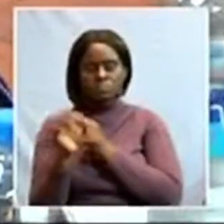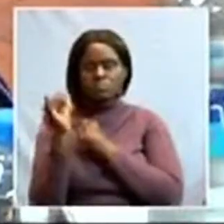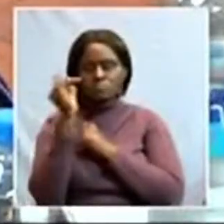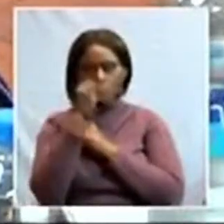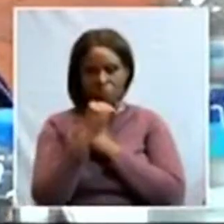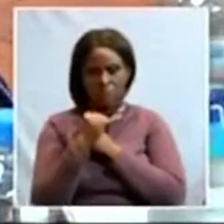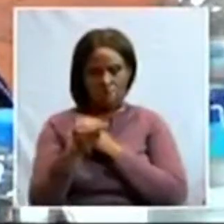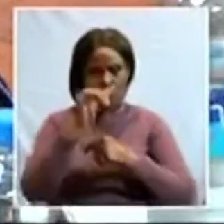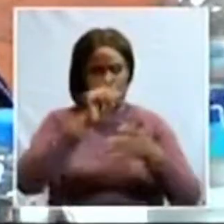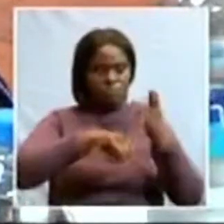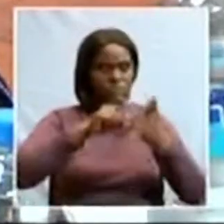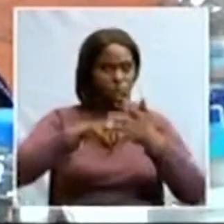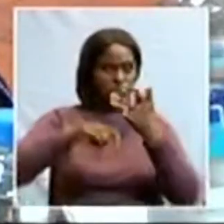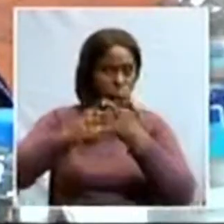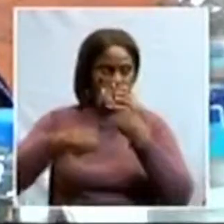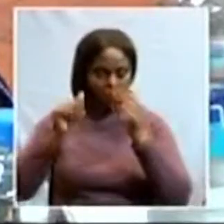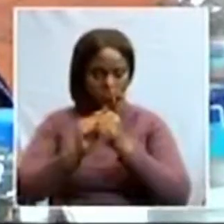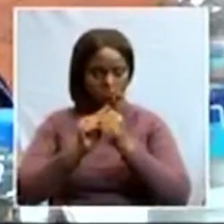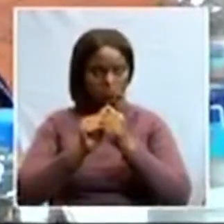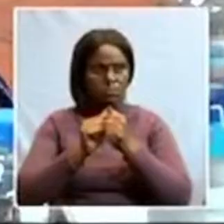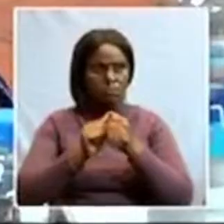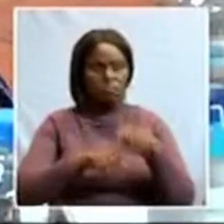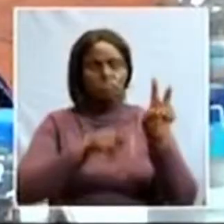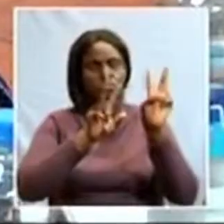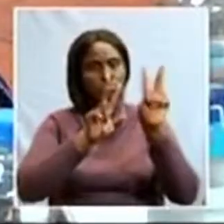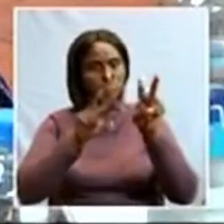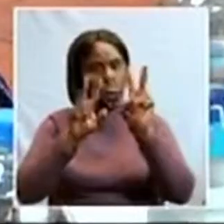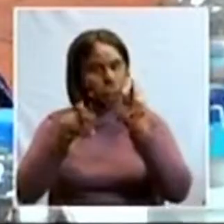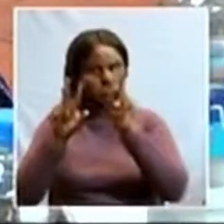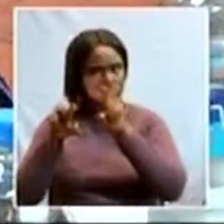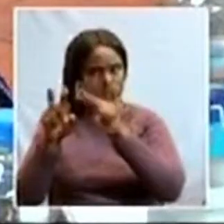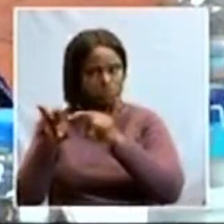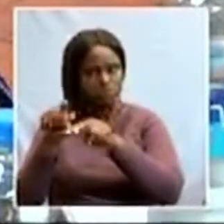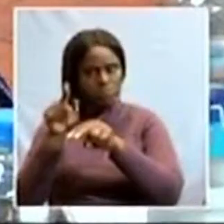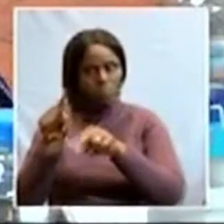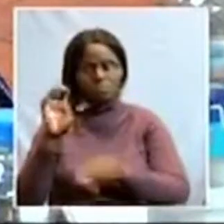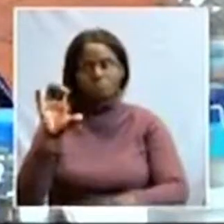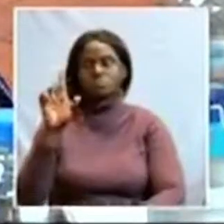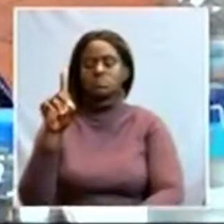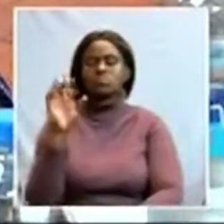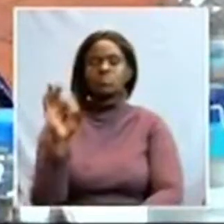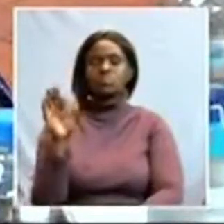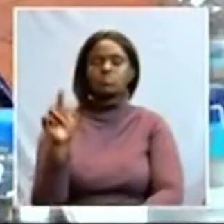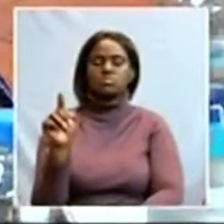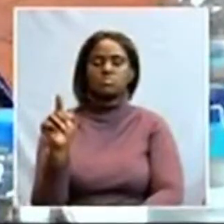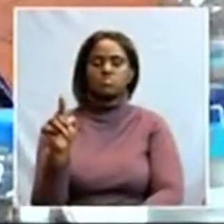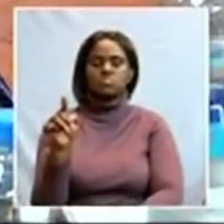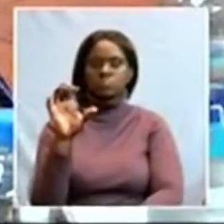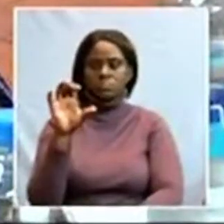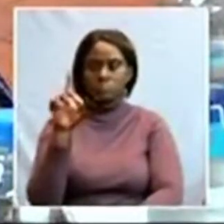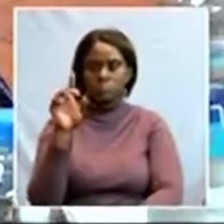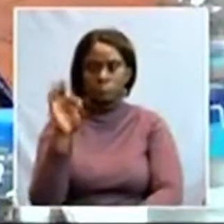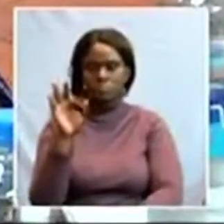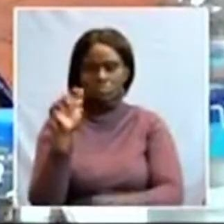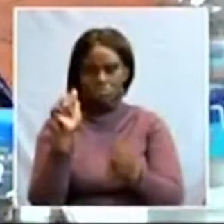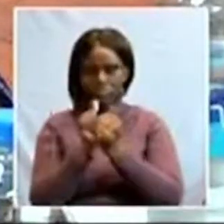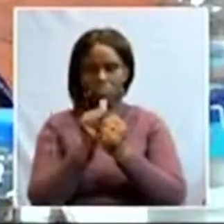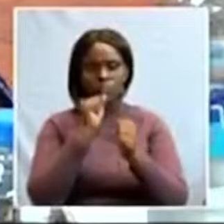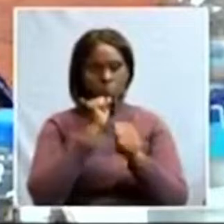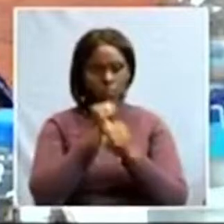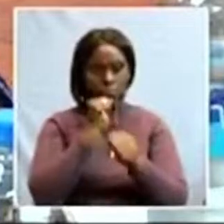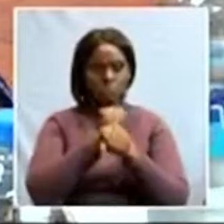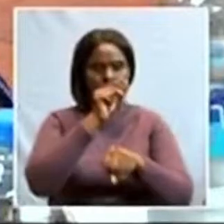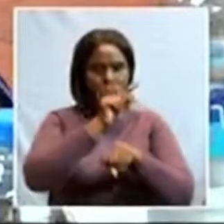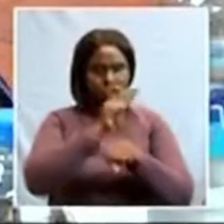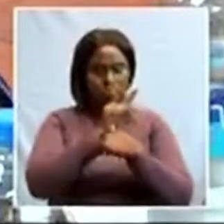Design, cost and inspection of CDF and operation projects